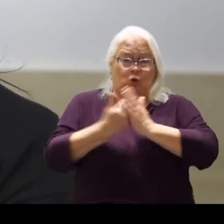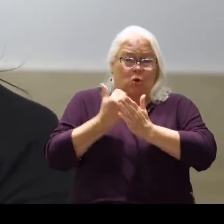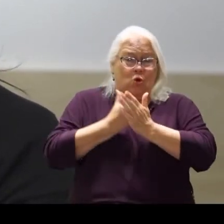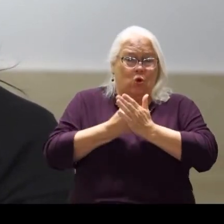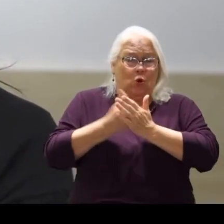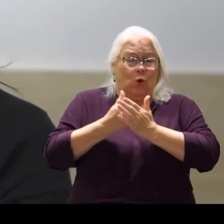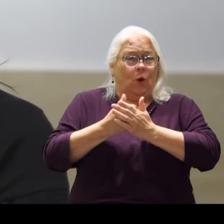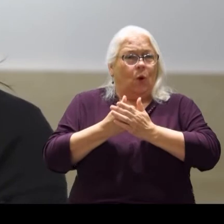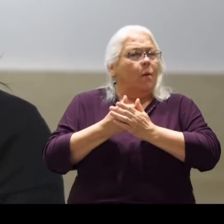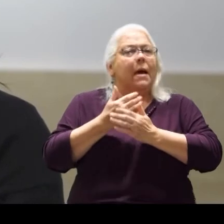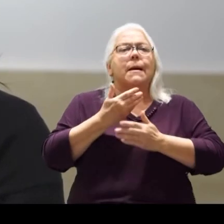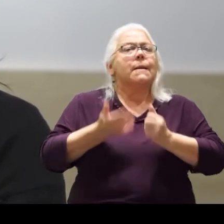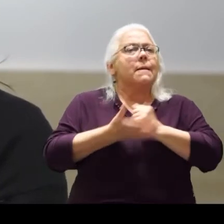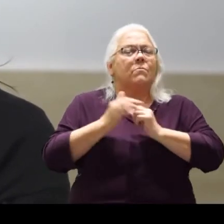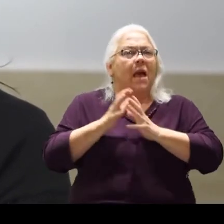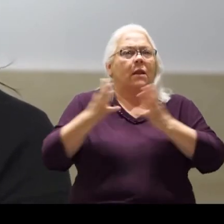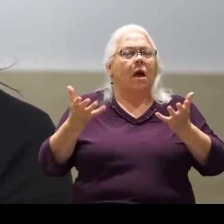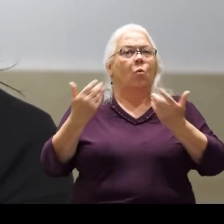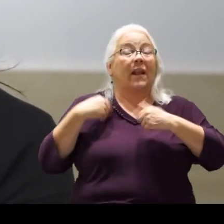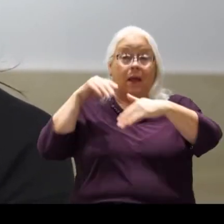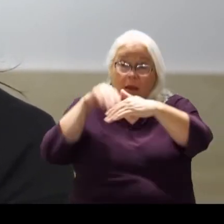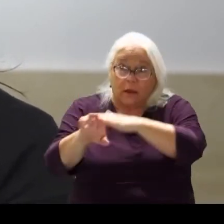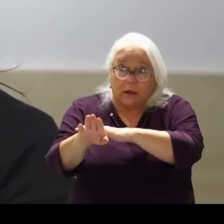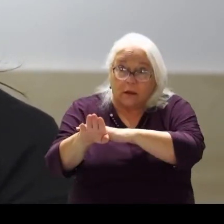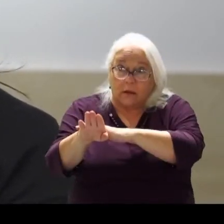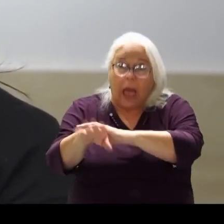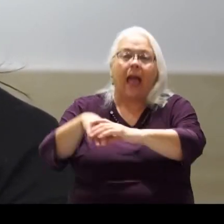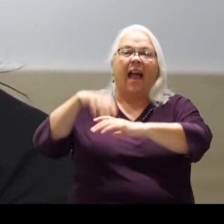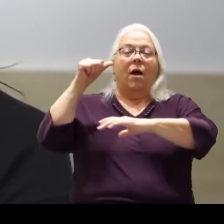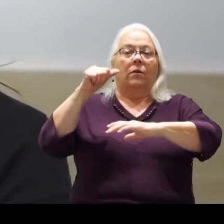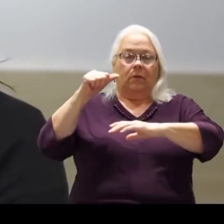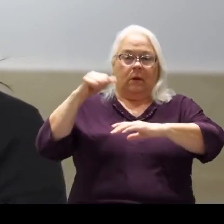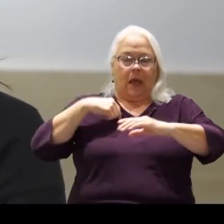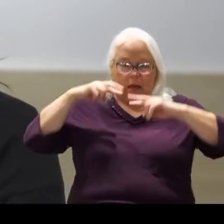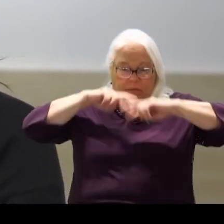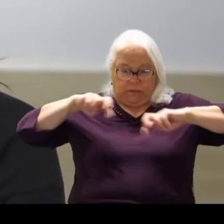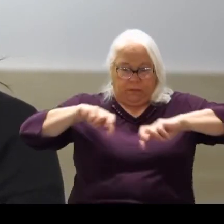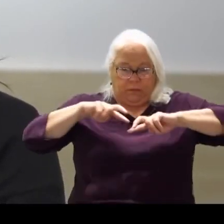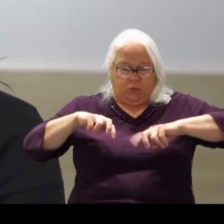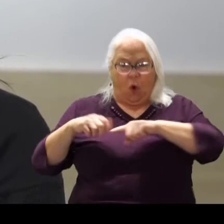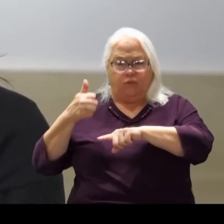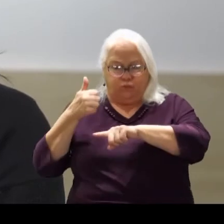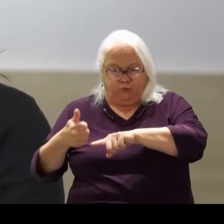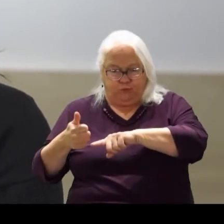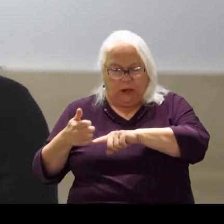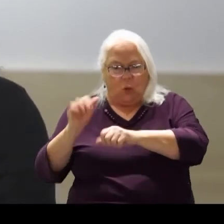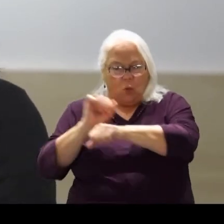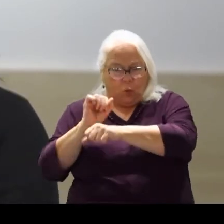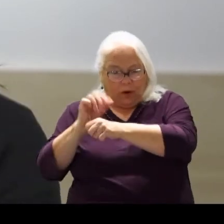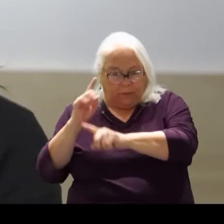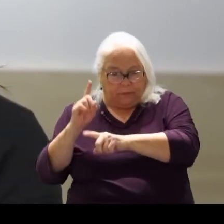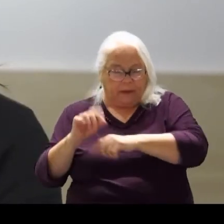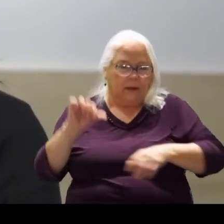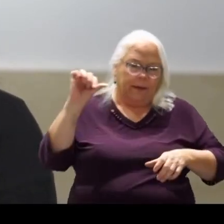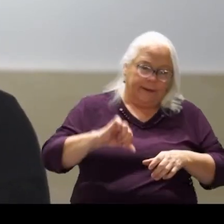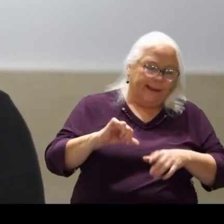artist, especially when I was starting out, was reflecting on my practice and taking the time after each program to figure out